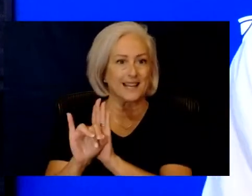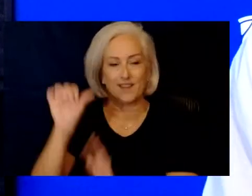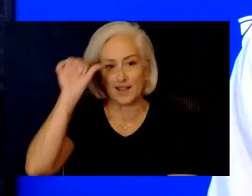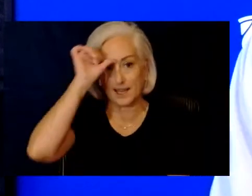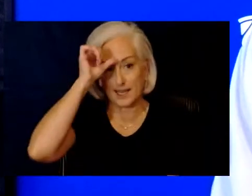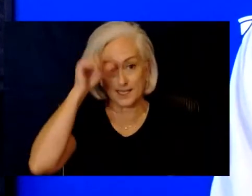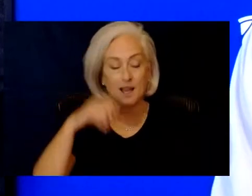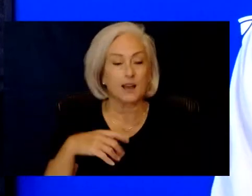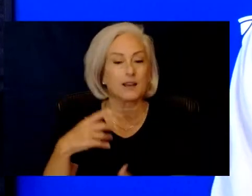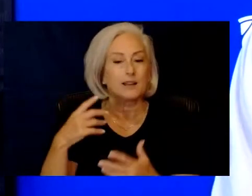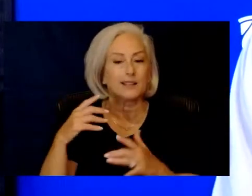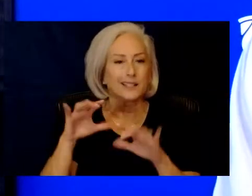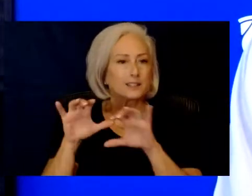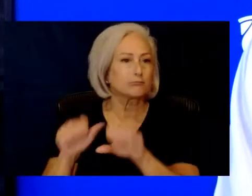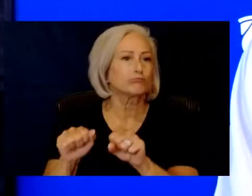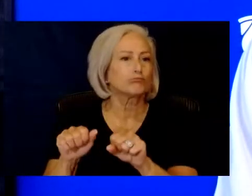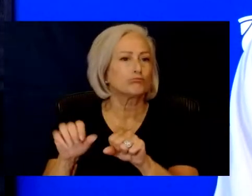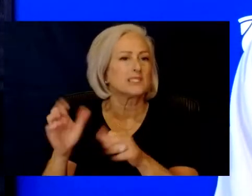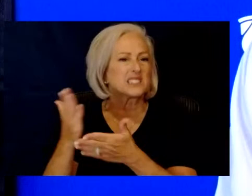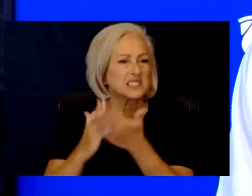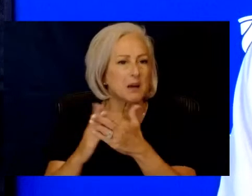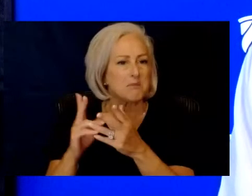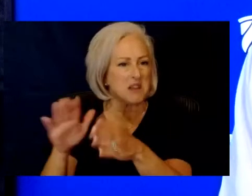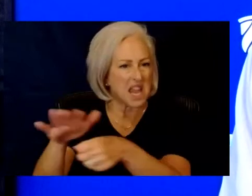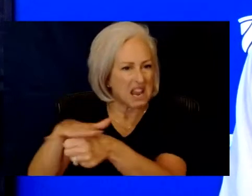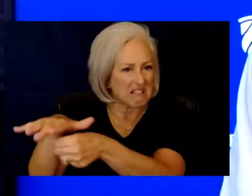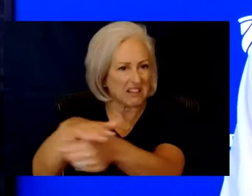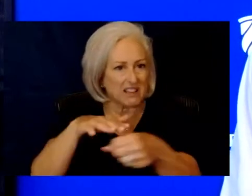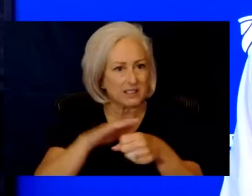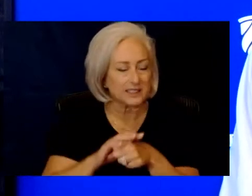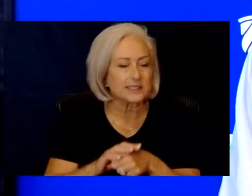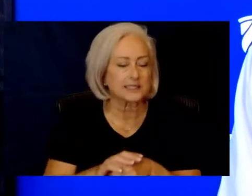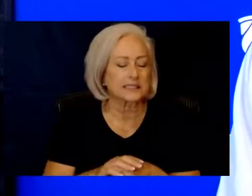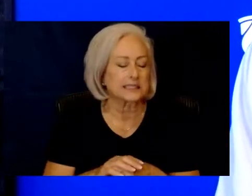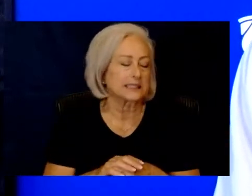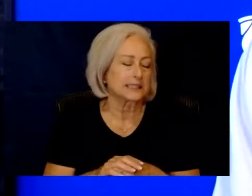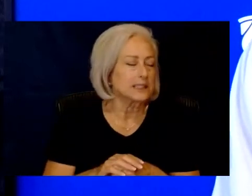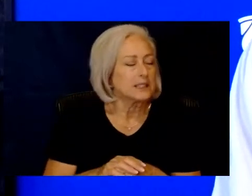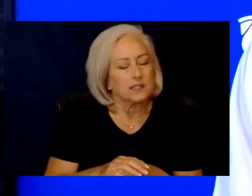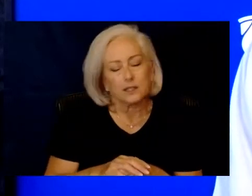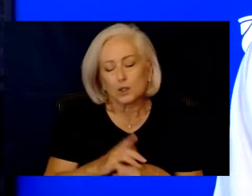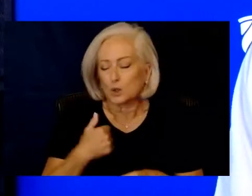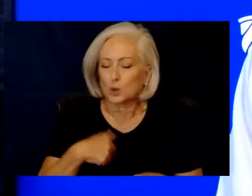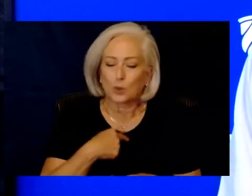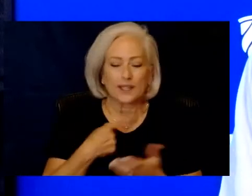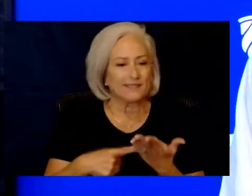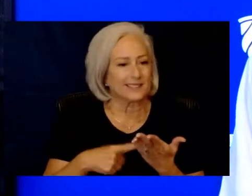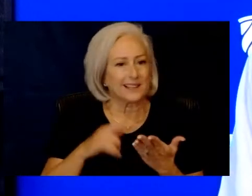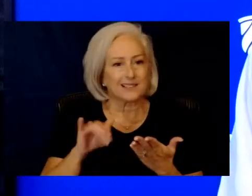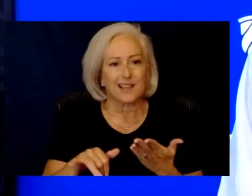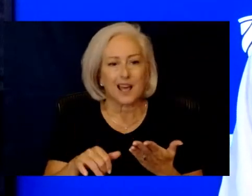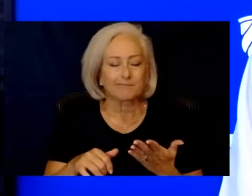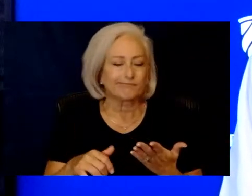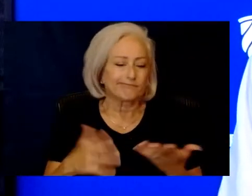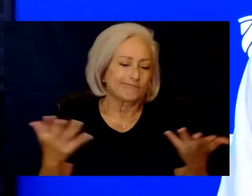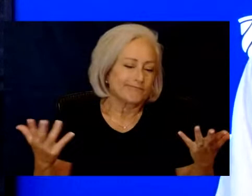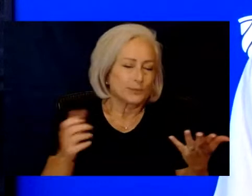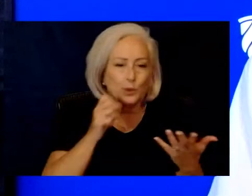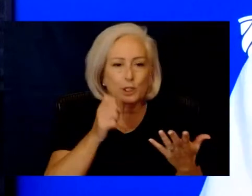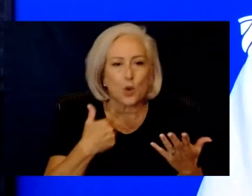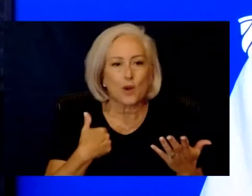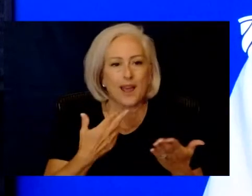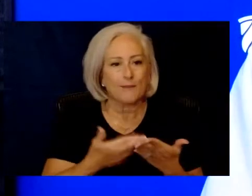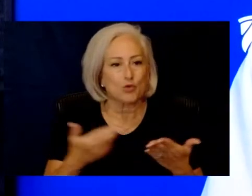some places. Unfortunately, we've talked about this too, Steve, that we just don't have the resources or the, I guess,